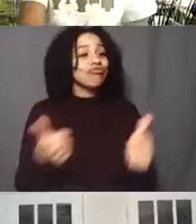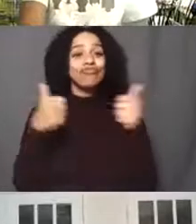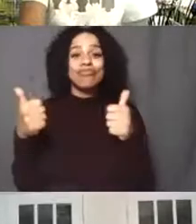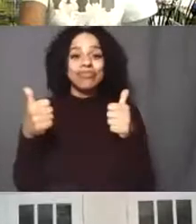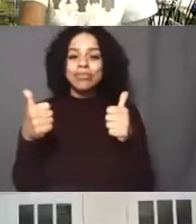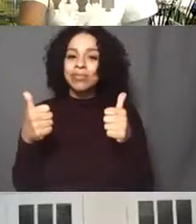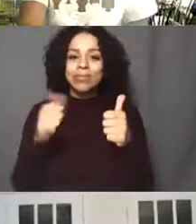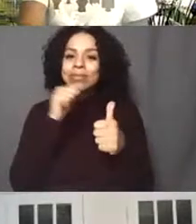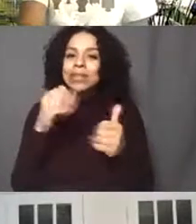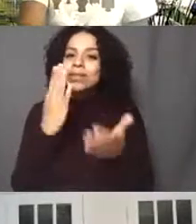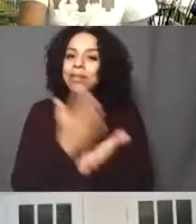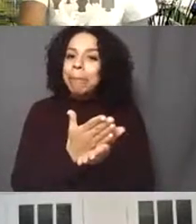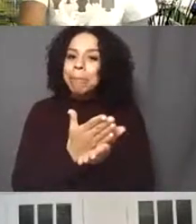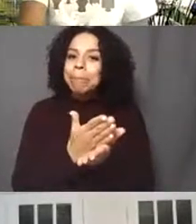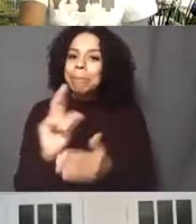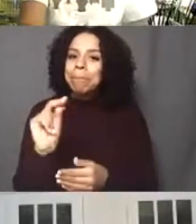I wrote that piece, though,